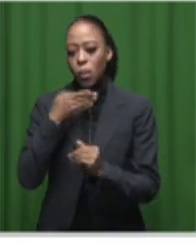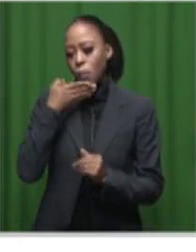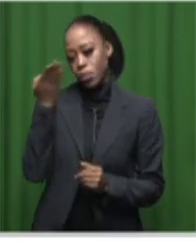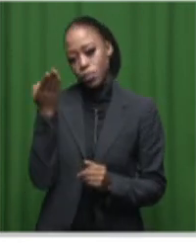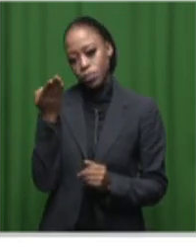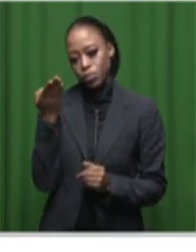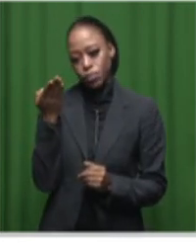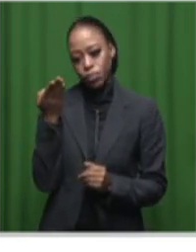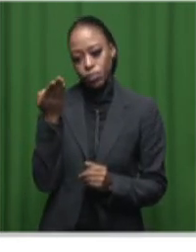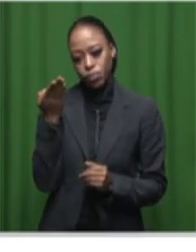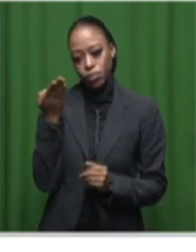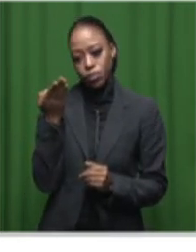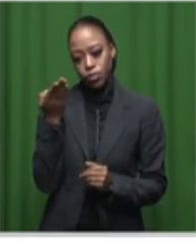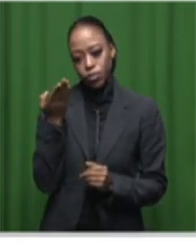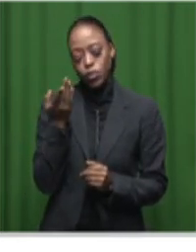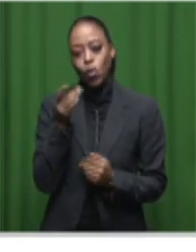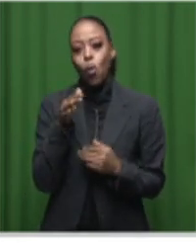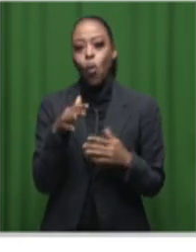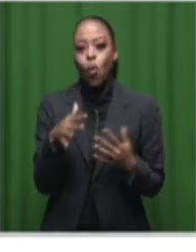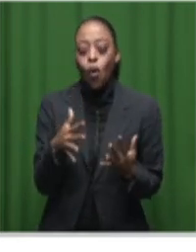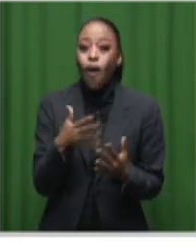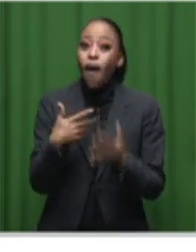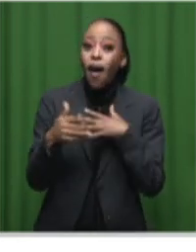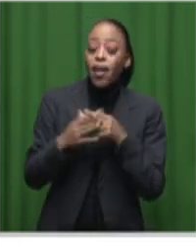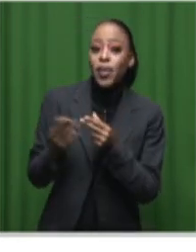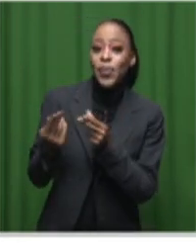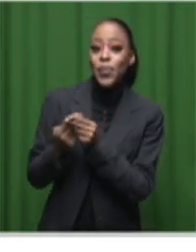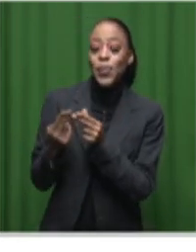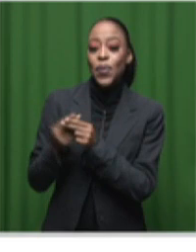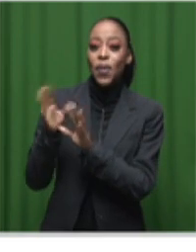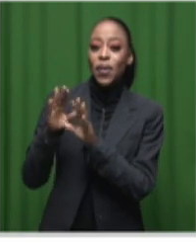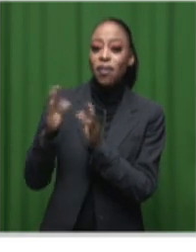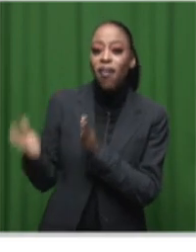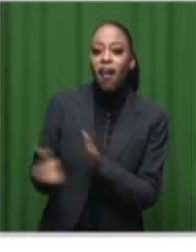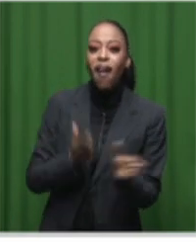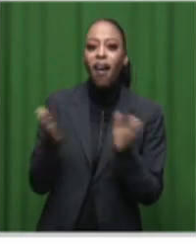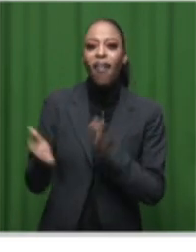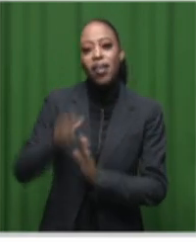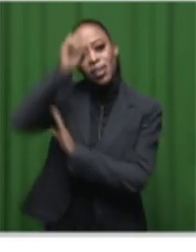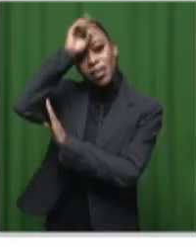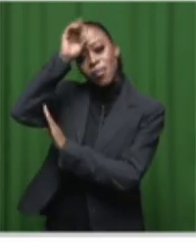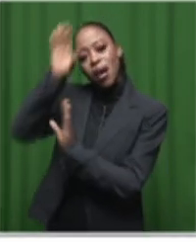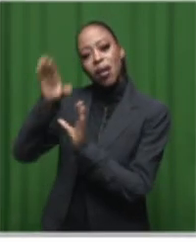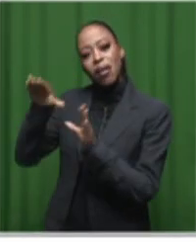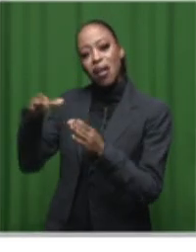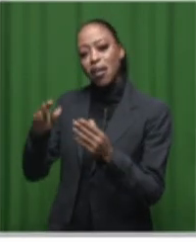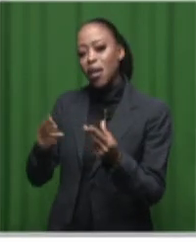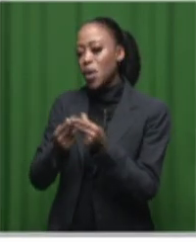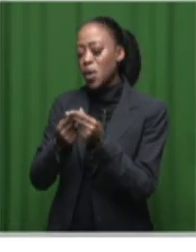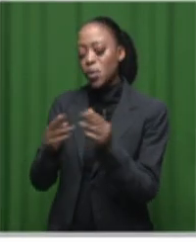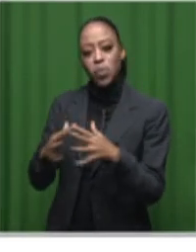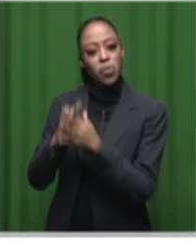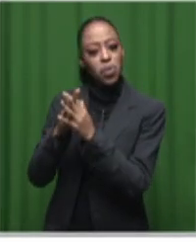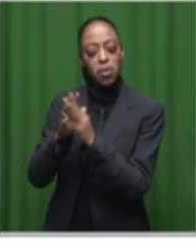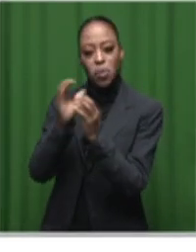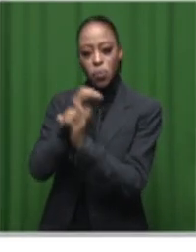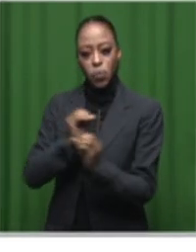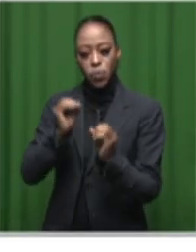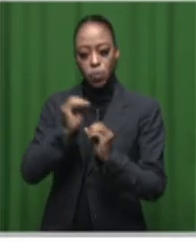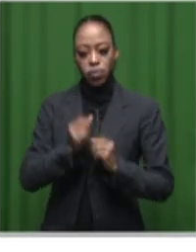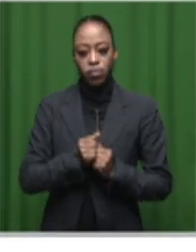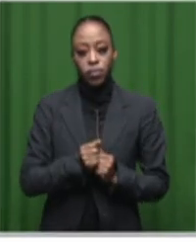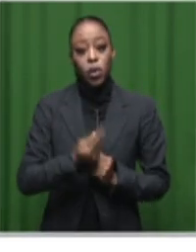from any of the unions organizing in the mining sector. We have said as